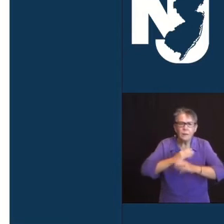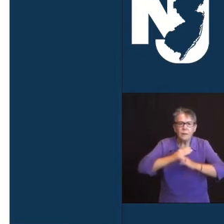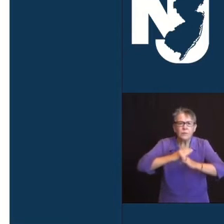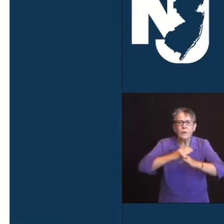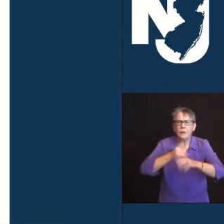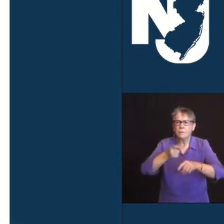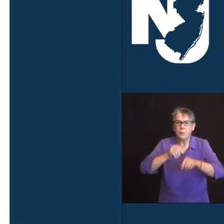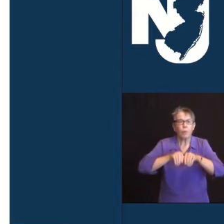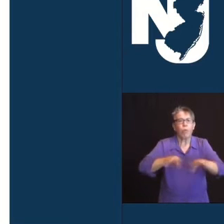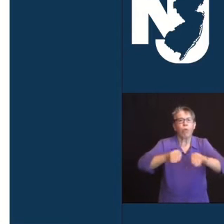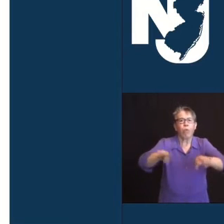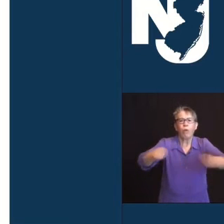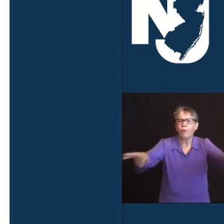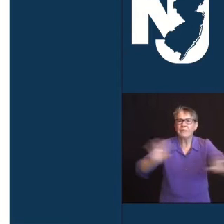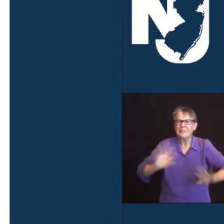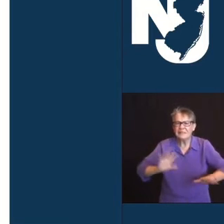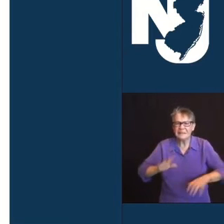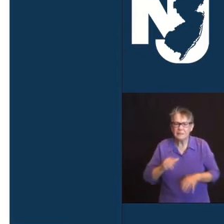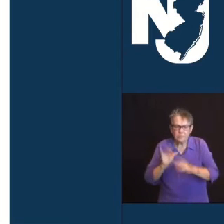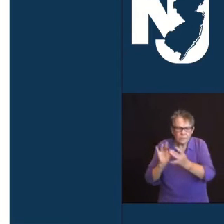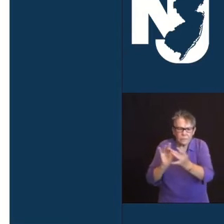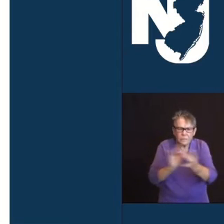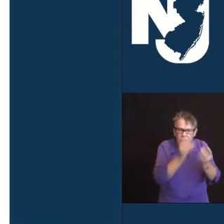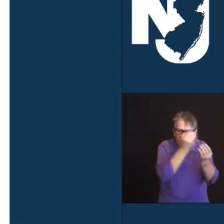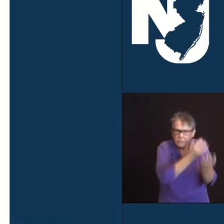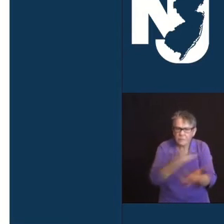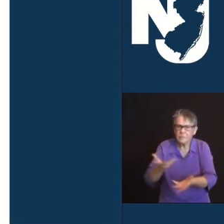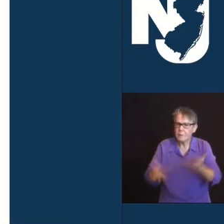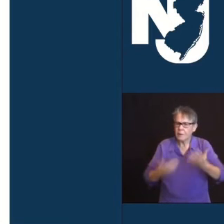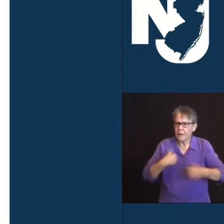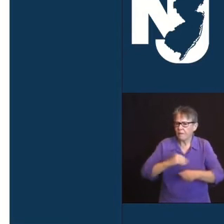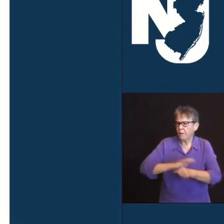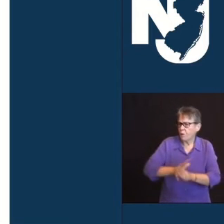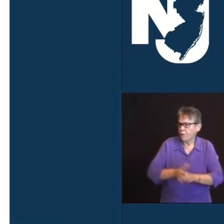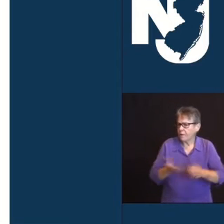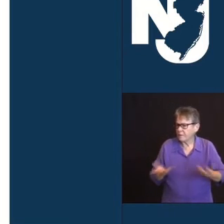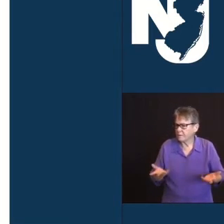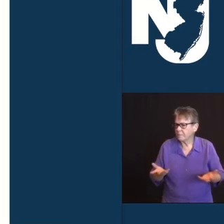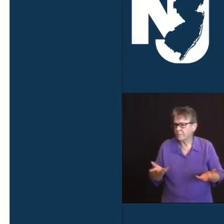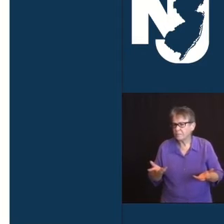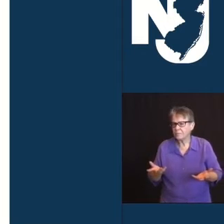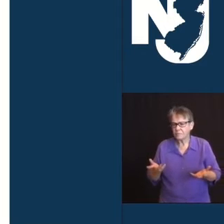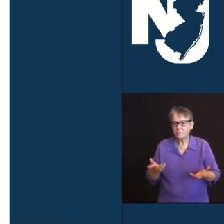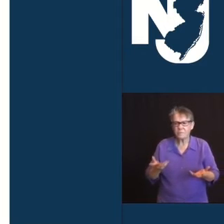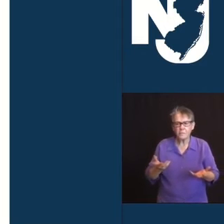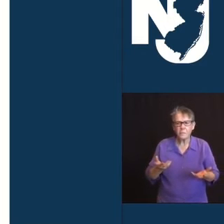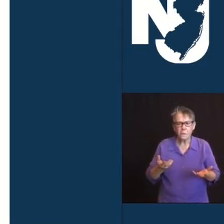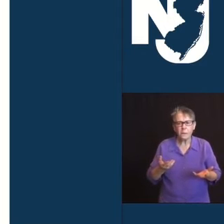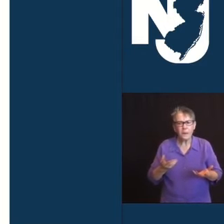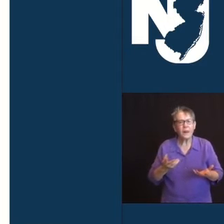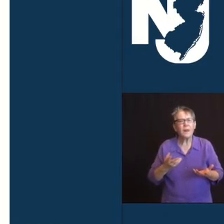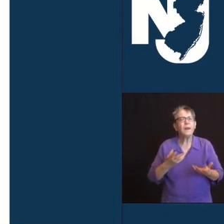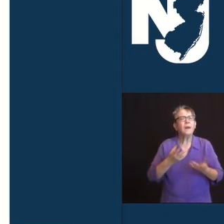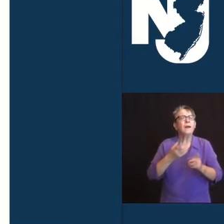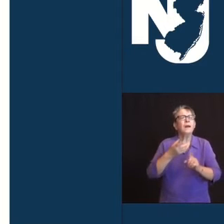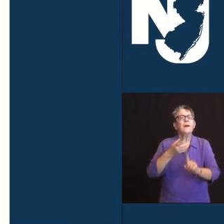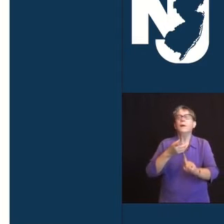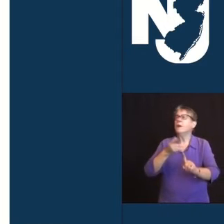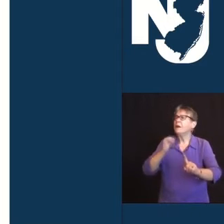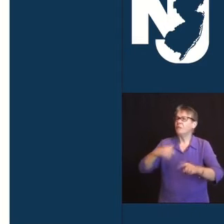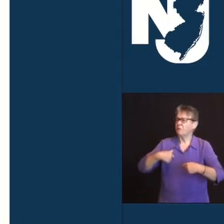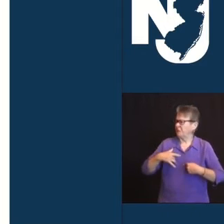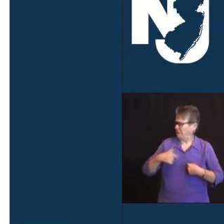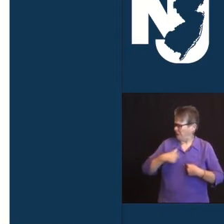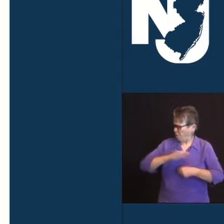but this is a task that is best left to a trained public health professional, a contact tracer, in fact, who can answer questions